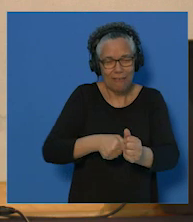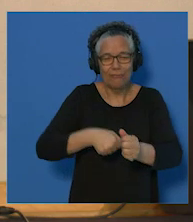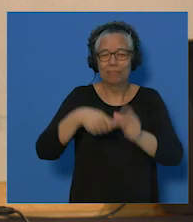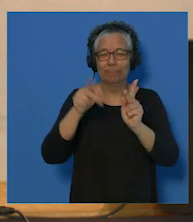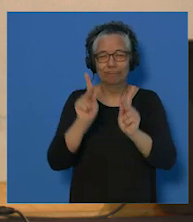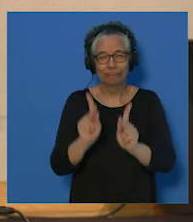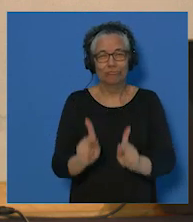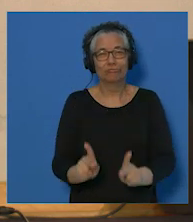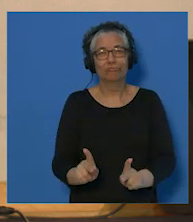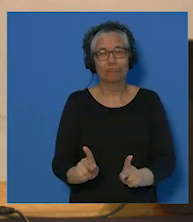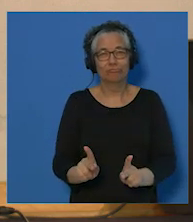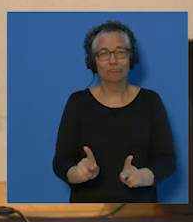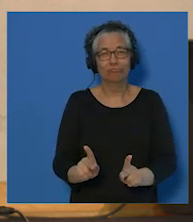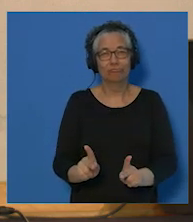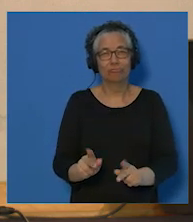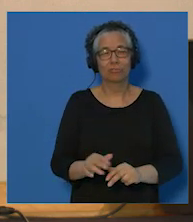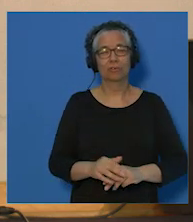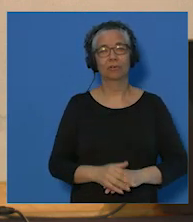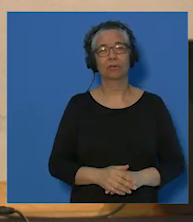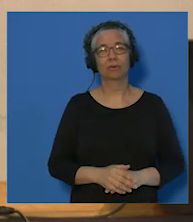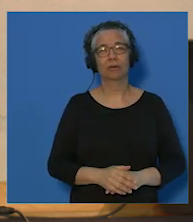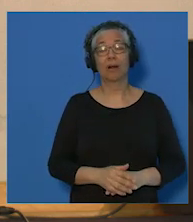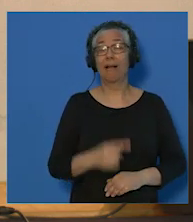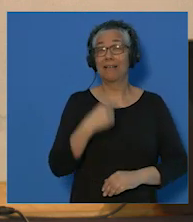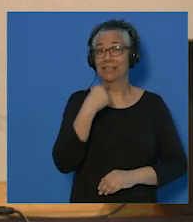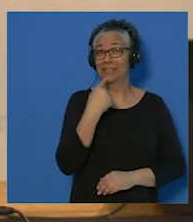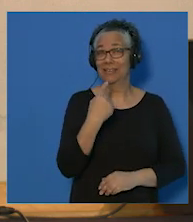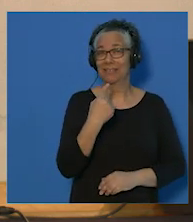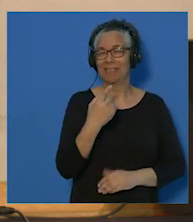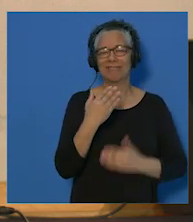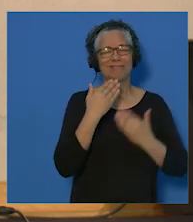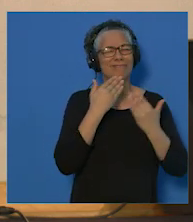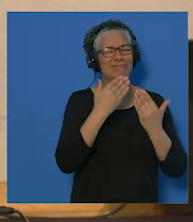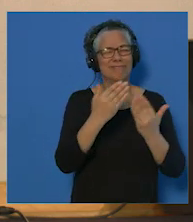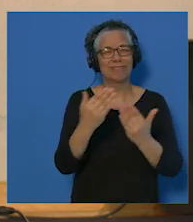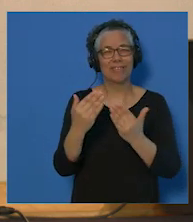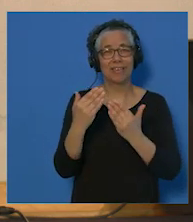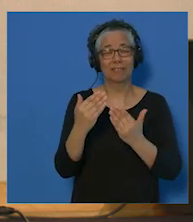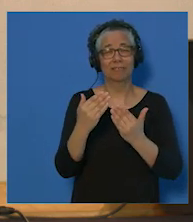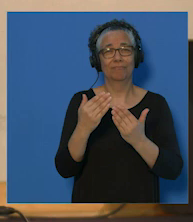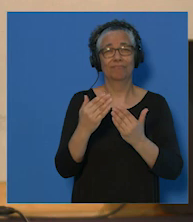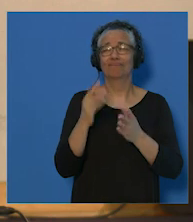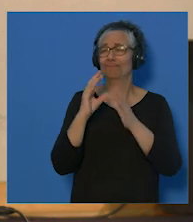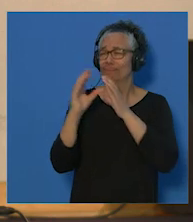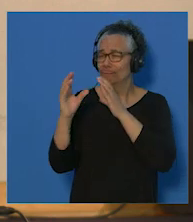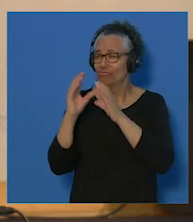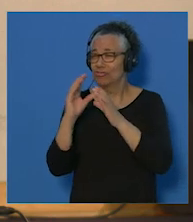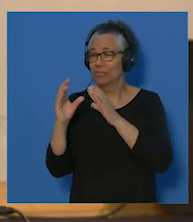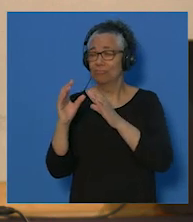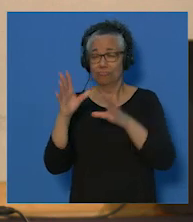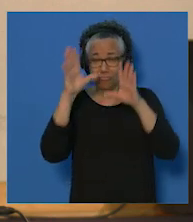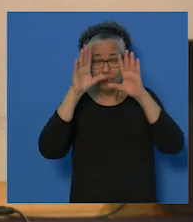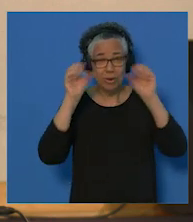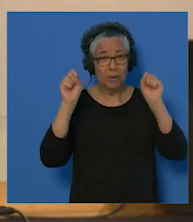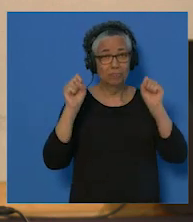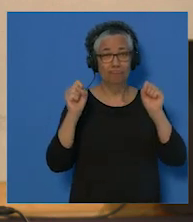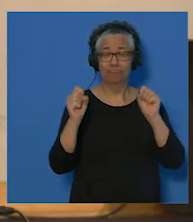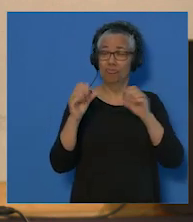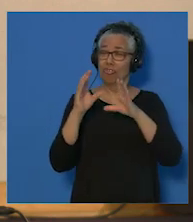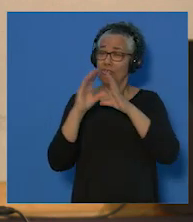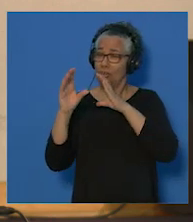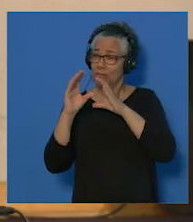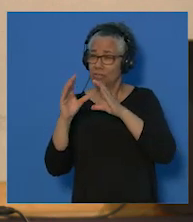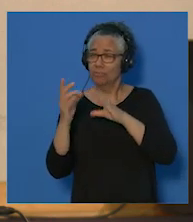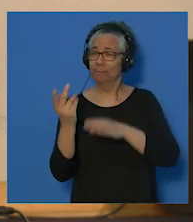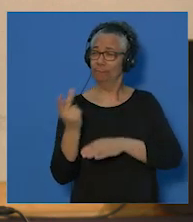of us. So again, I say thank you to the conversations, to our Premier, to the conversations that we have had. I